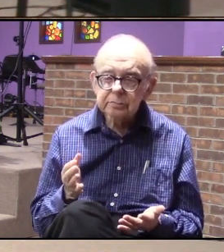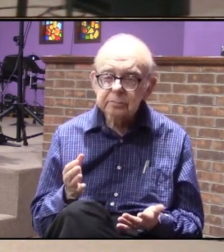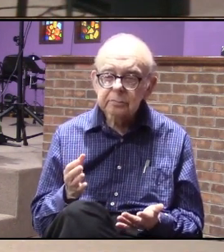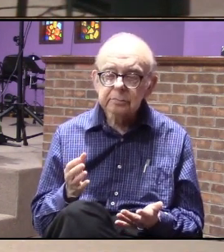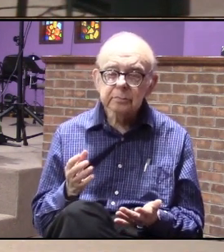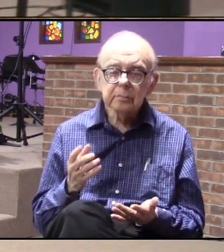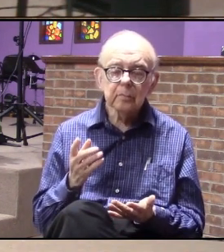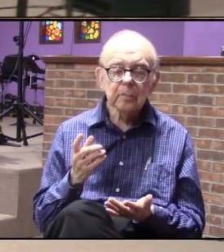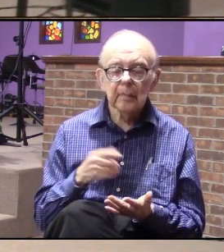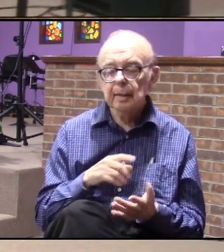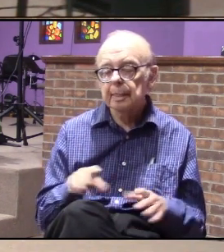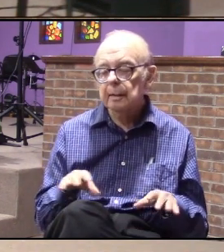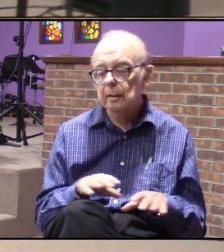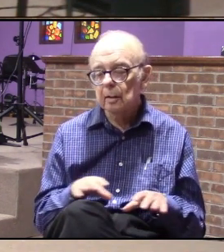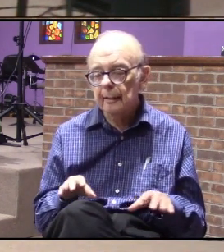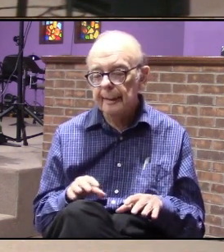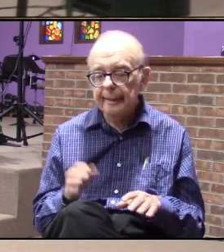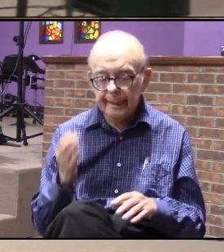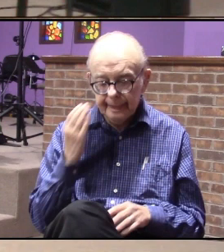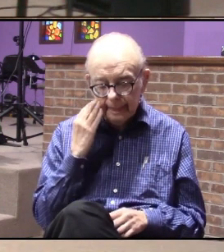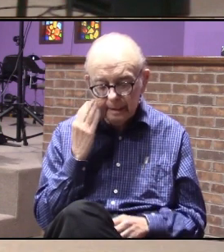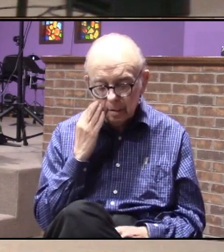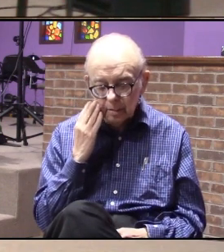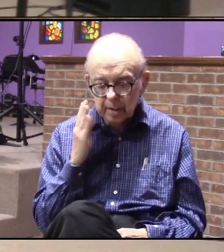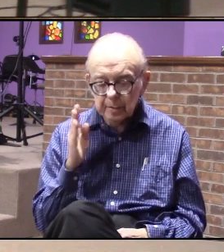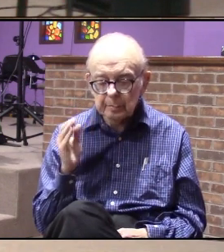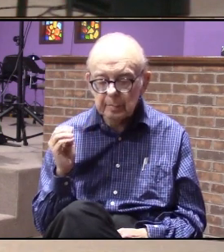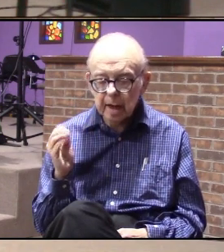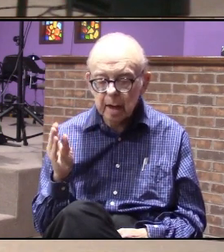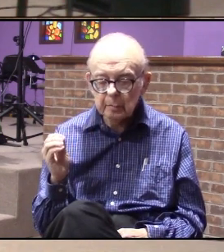So what they do is they know that the baboon